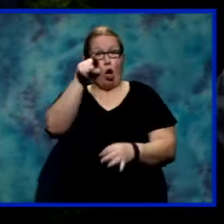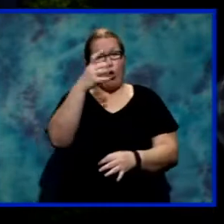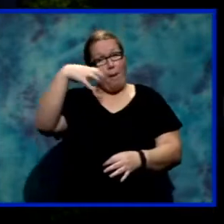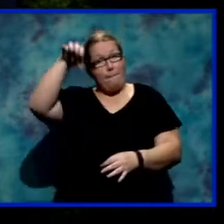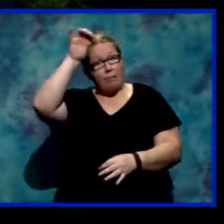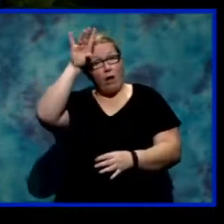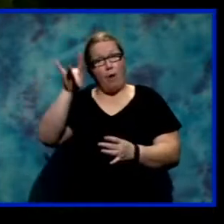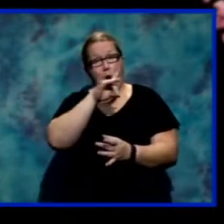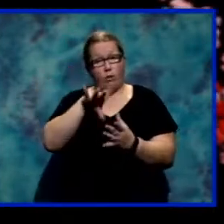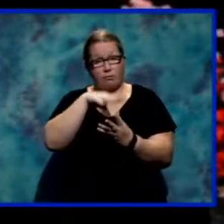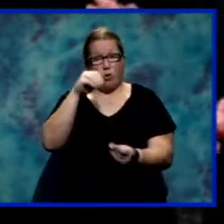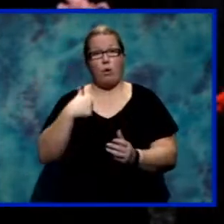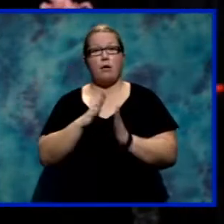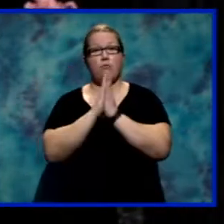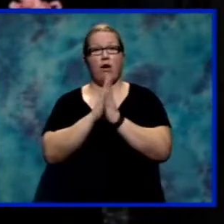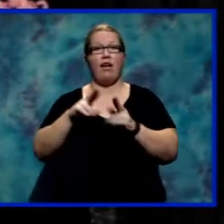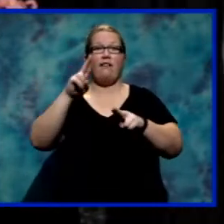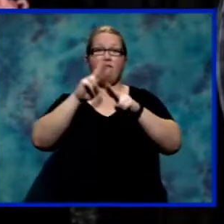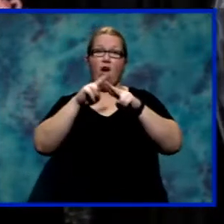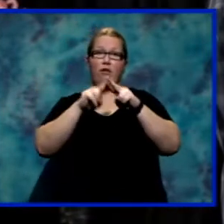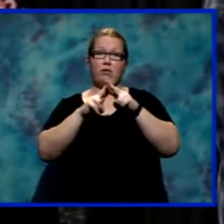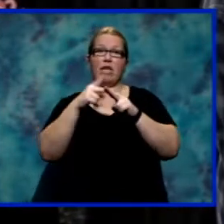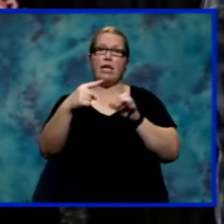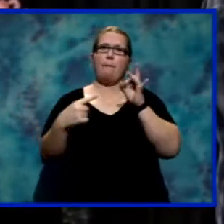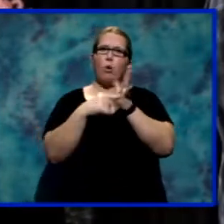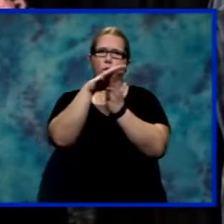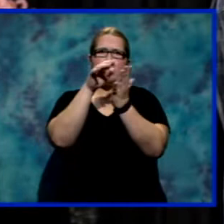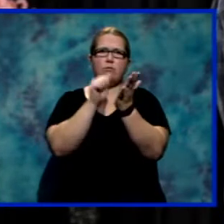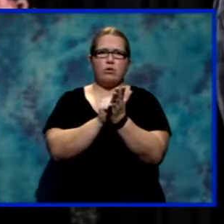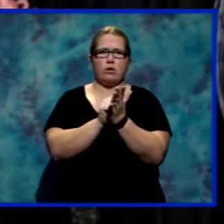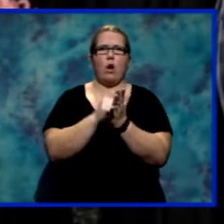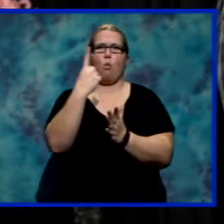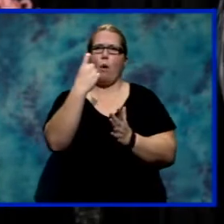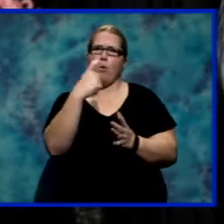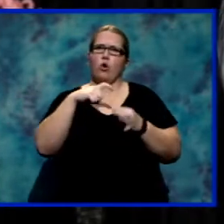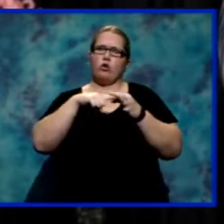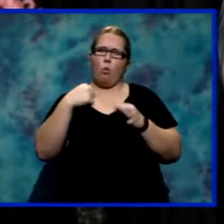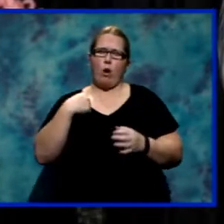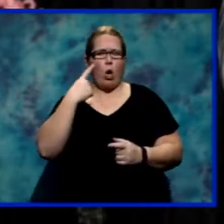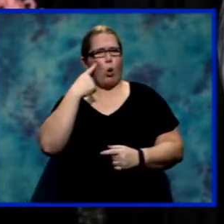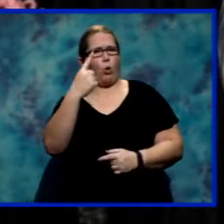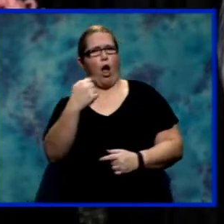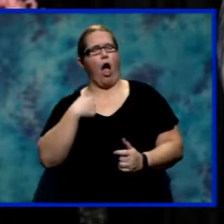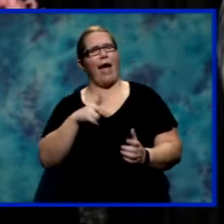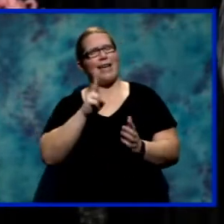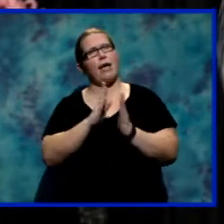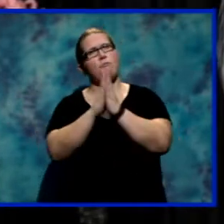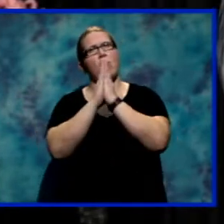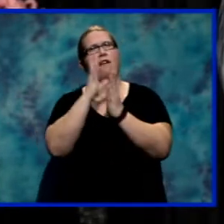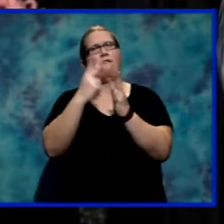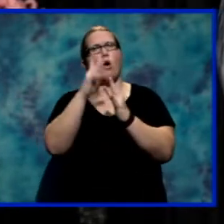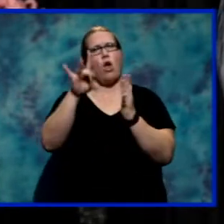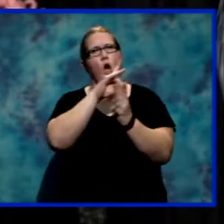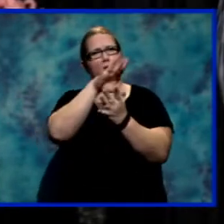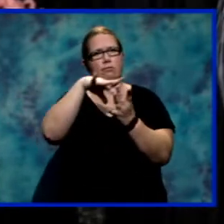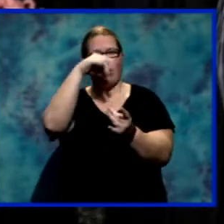Holy Spirit? Let's pray. Father, in this very important subject, one more time as we look at it, I again pray for the Holy